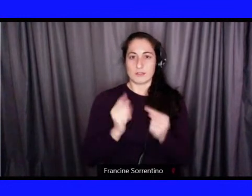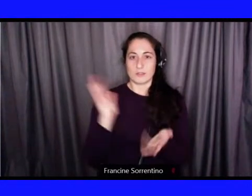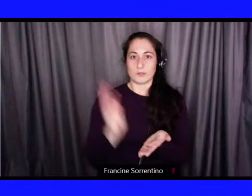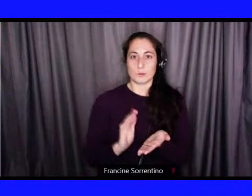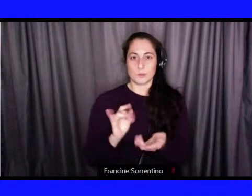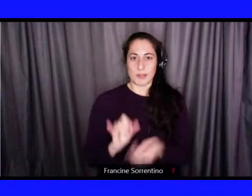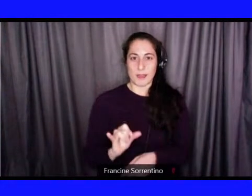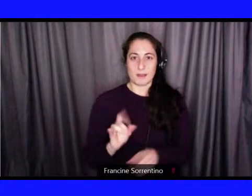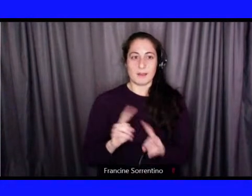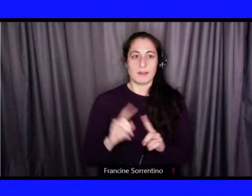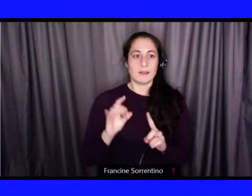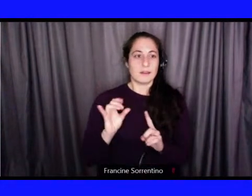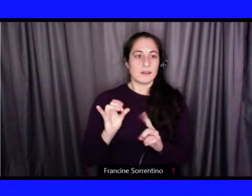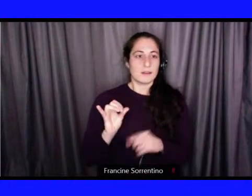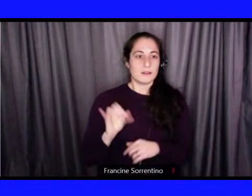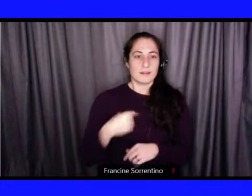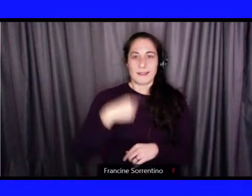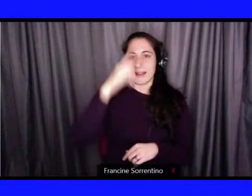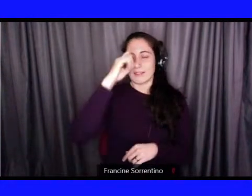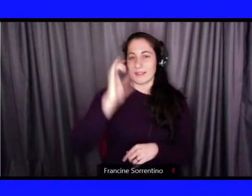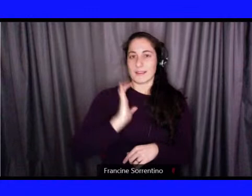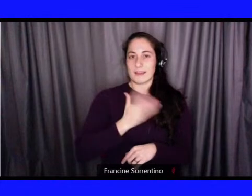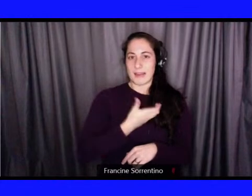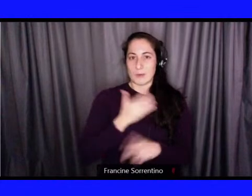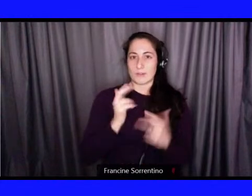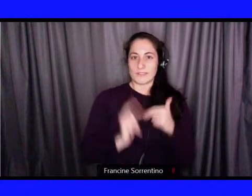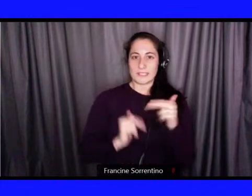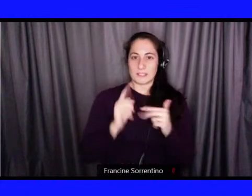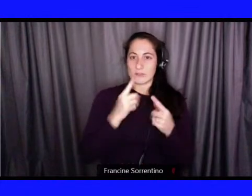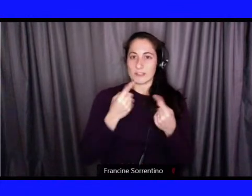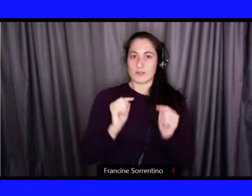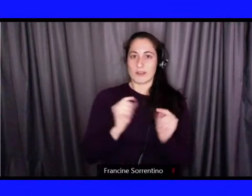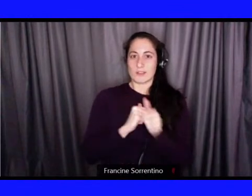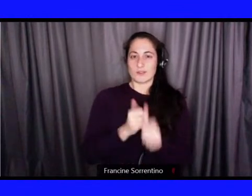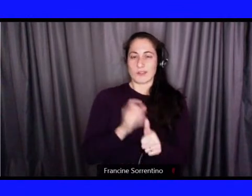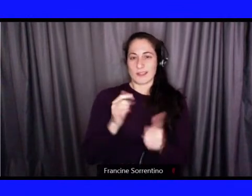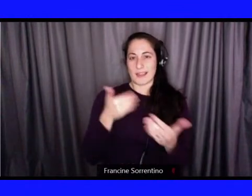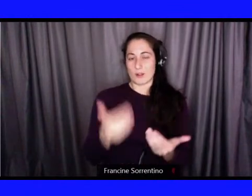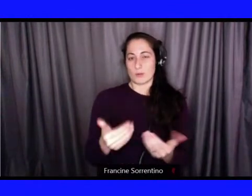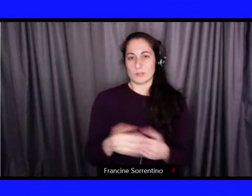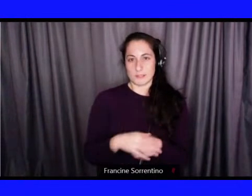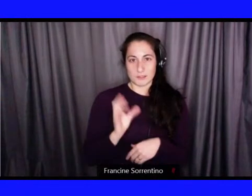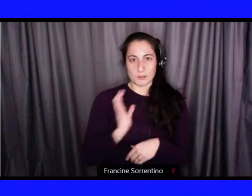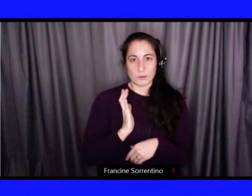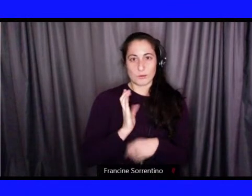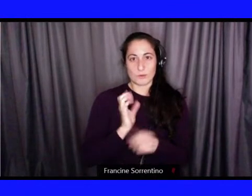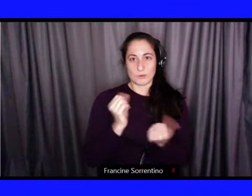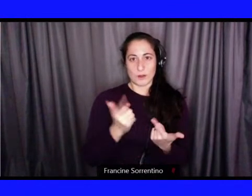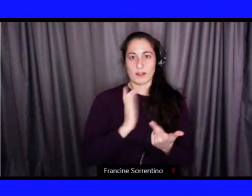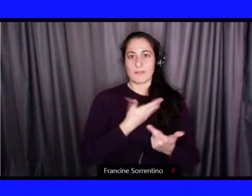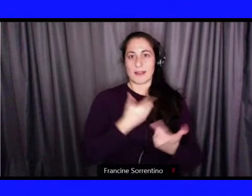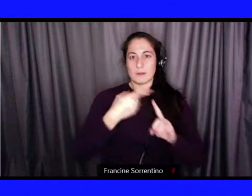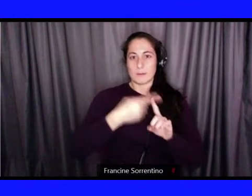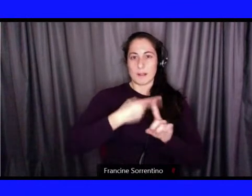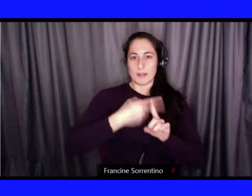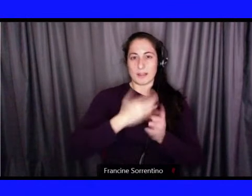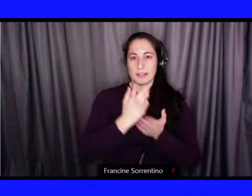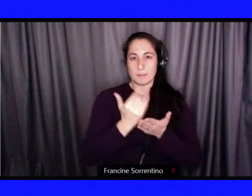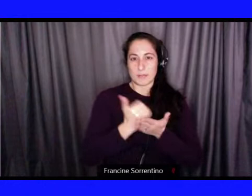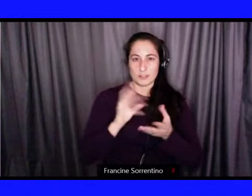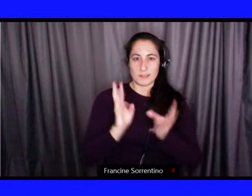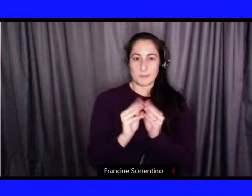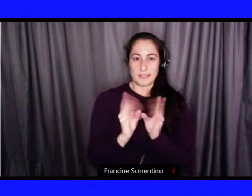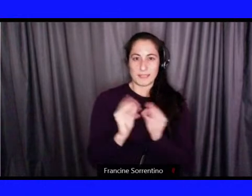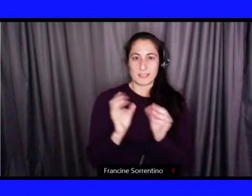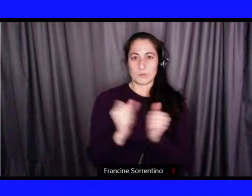at triage who leave before they've seen the provider. We had the best numbers that we had seen, certainly since I've